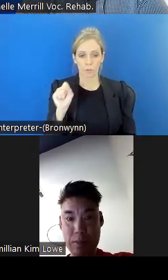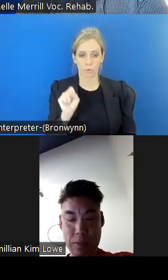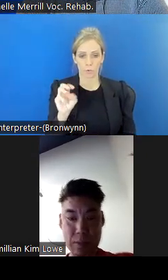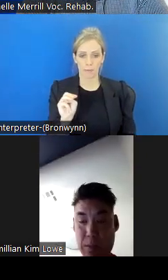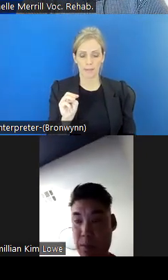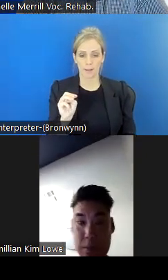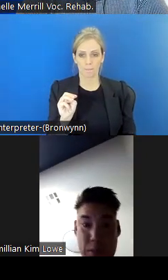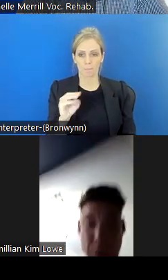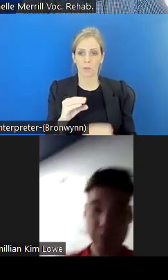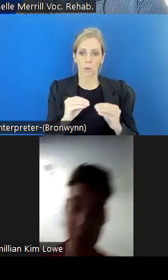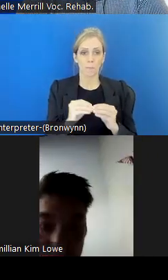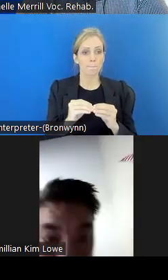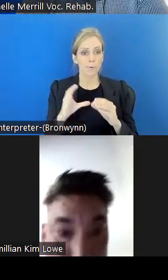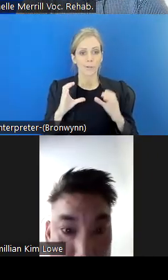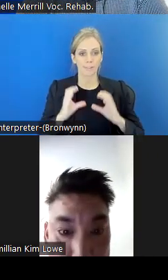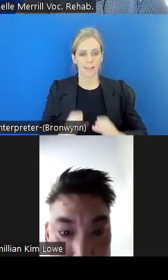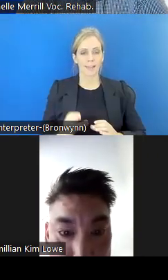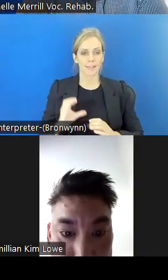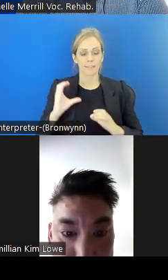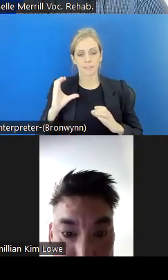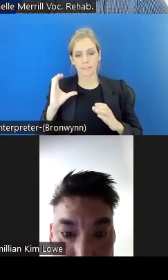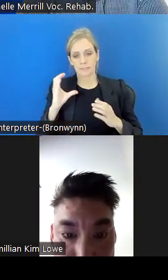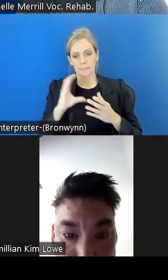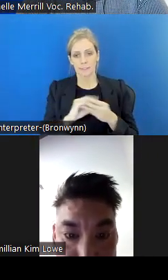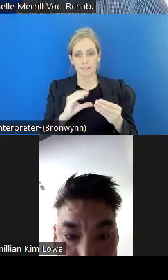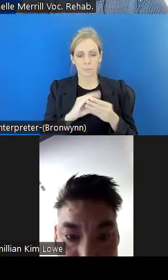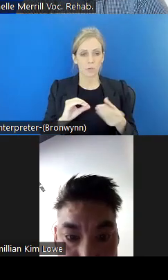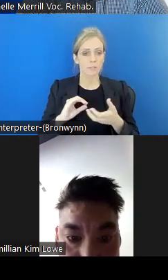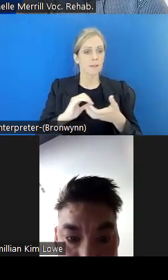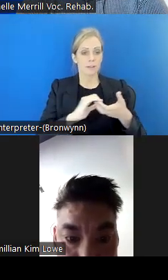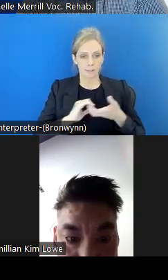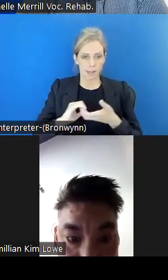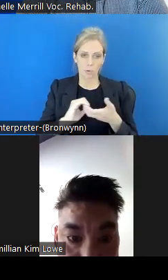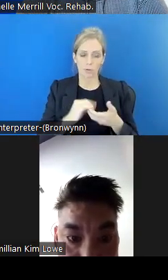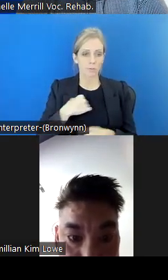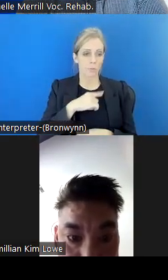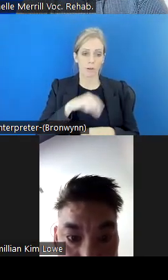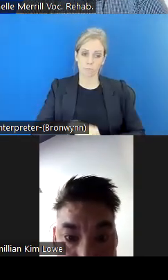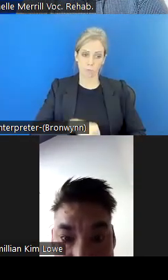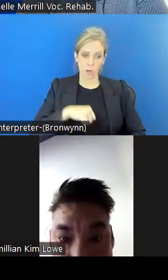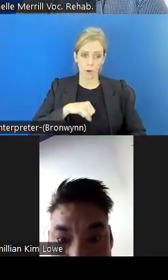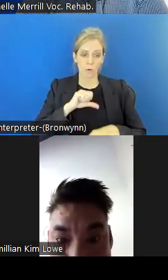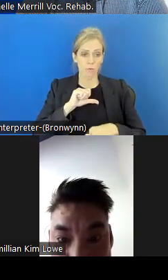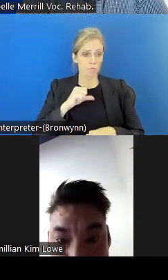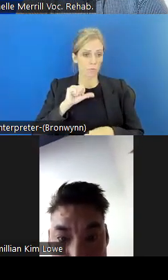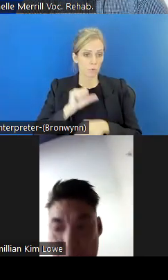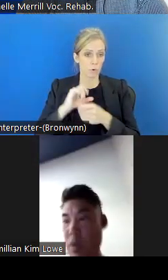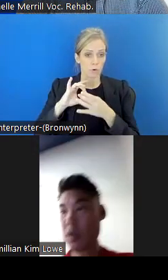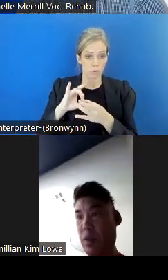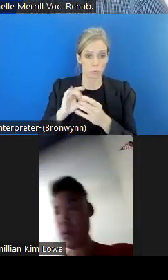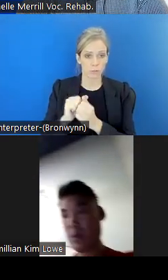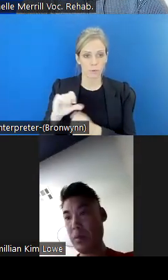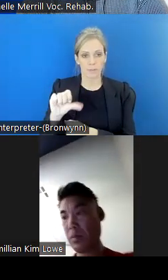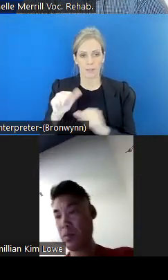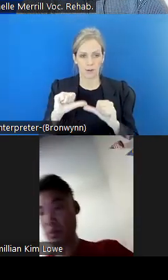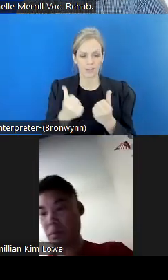and more client testimonials and collaborations that we are very proud of other agencies that we work closely with. And